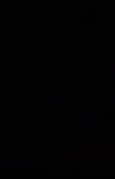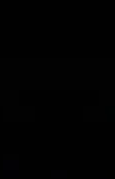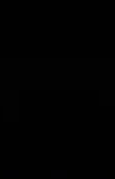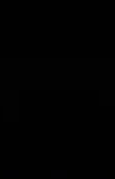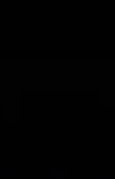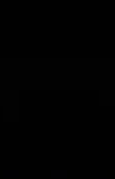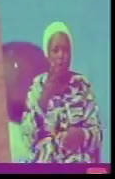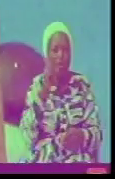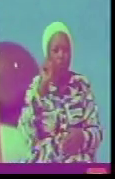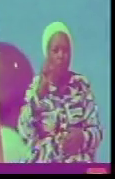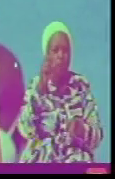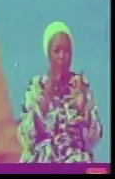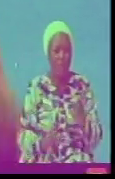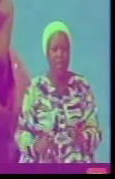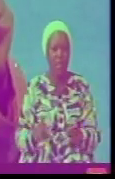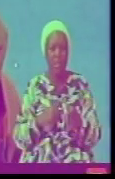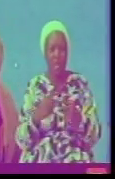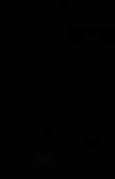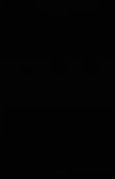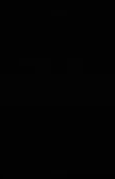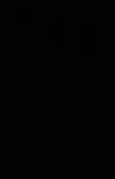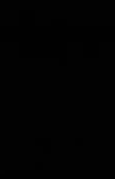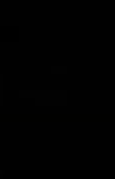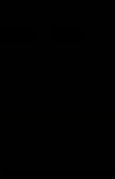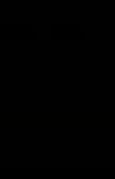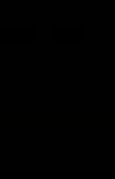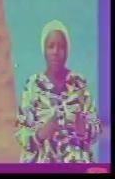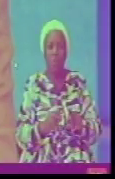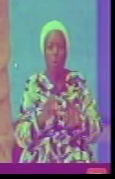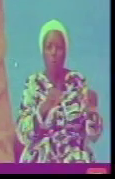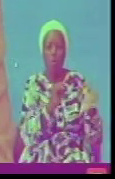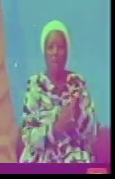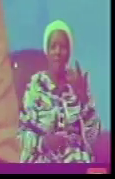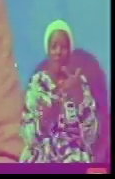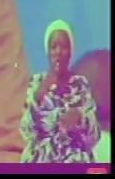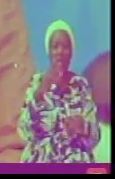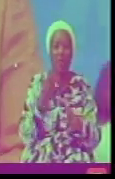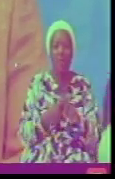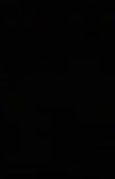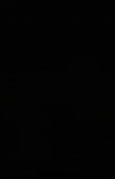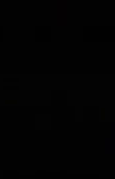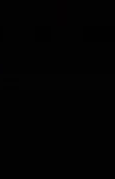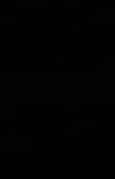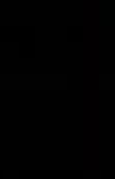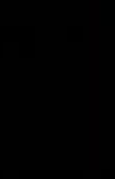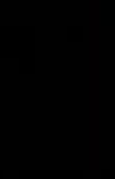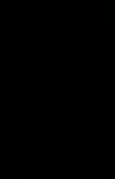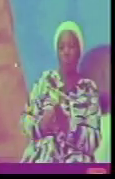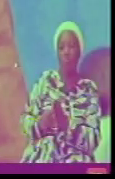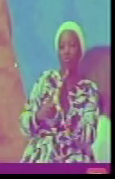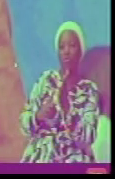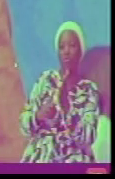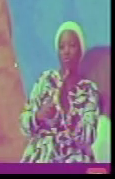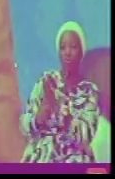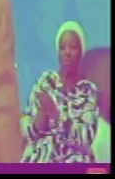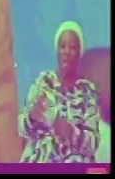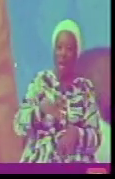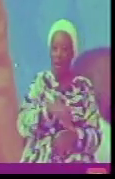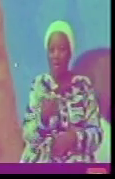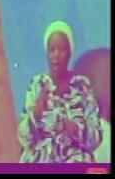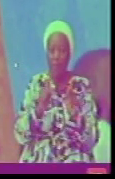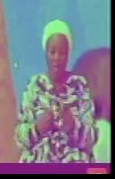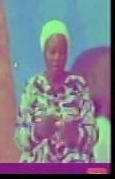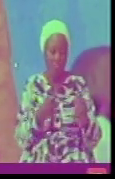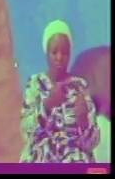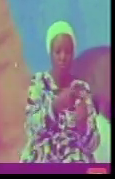lights the candle, only one person, and then the next one by side lights his candle